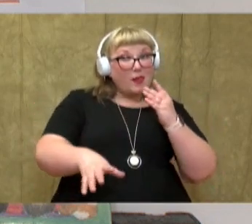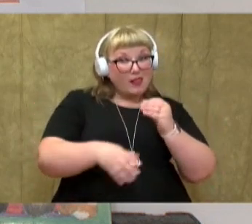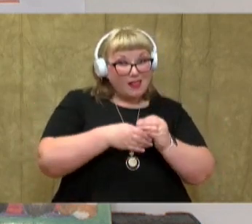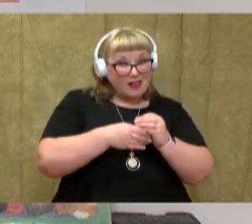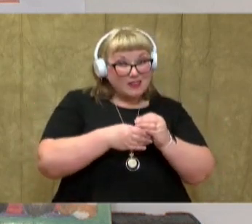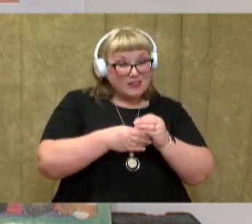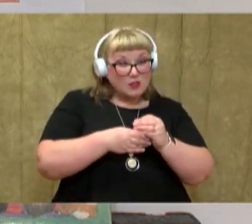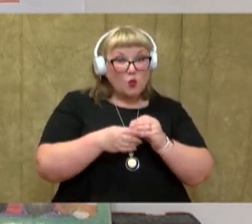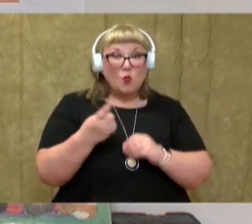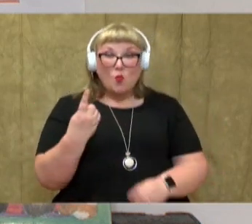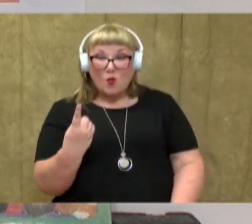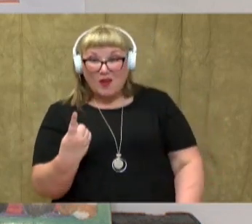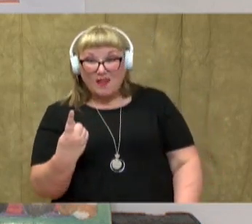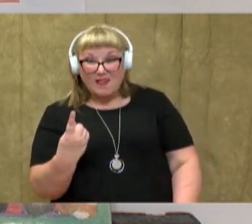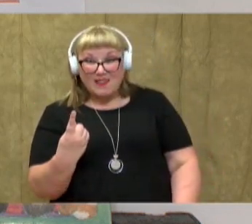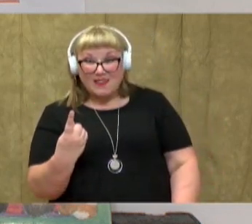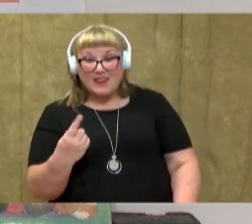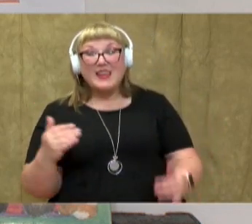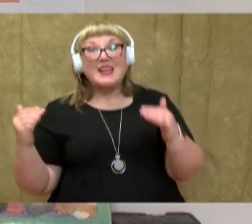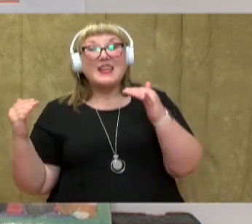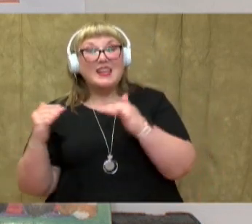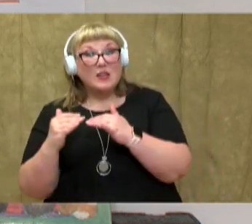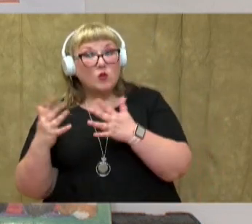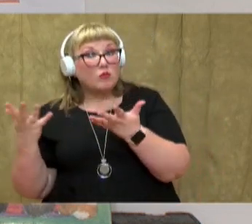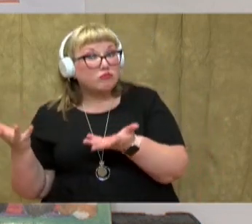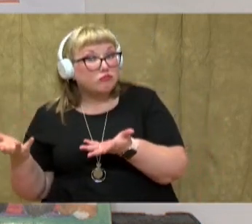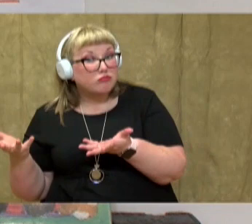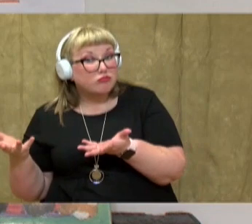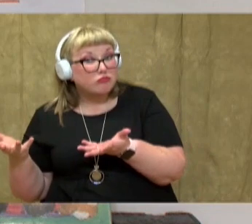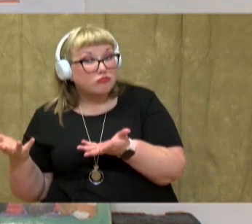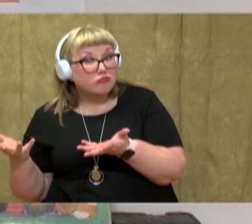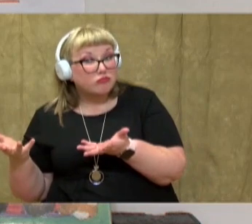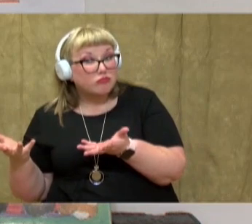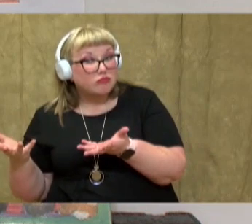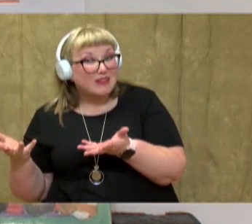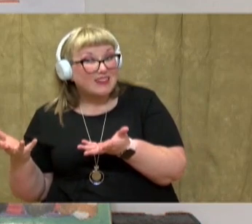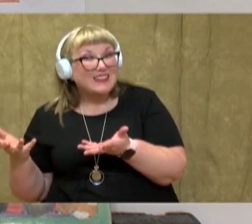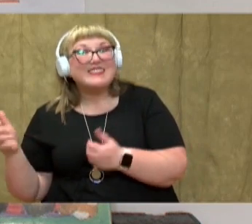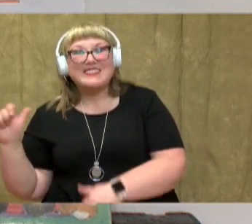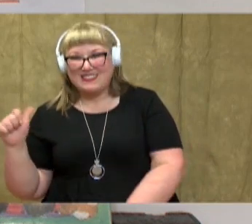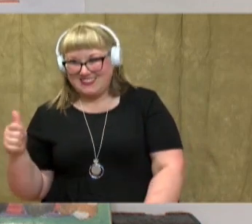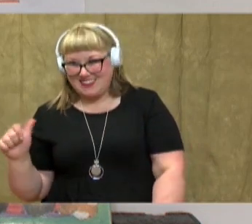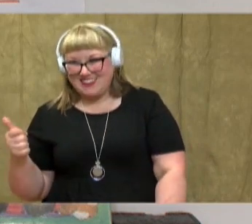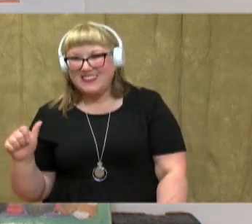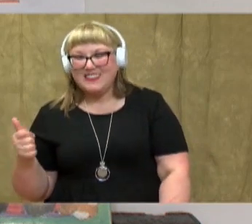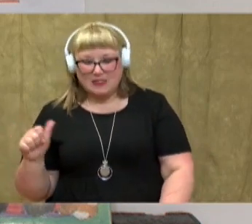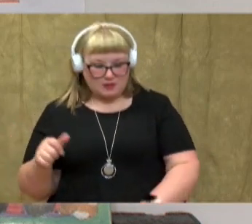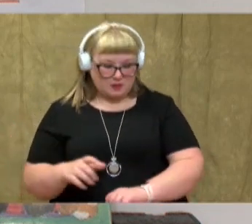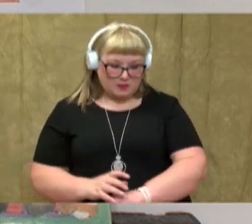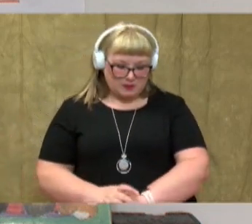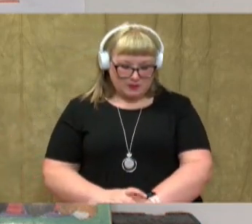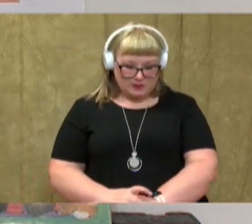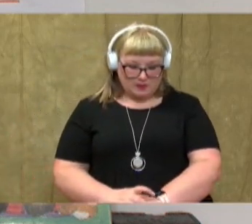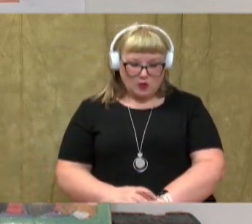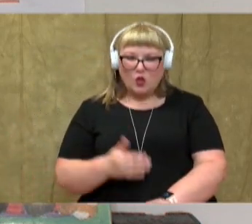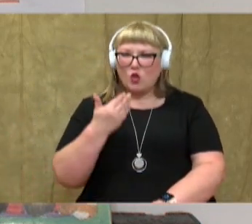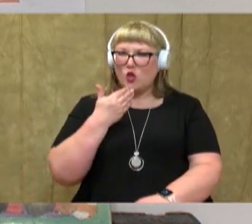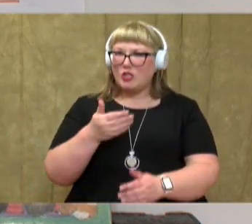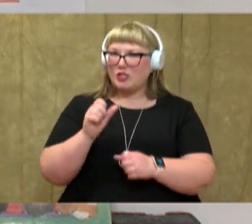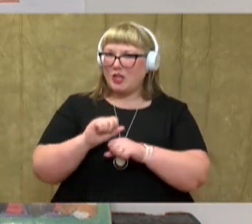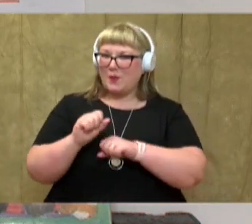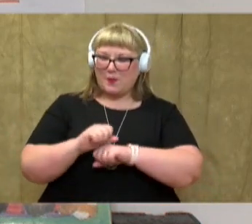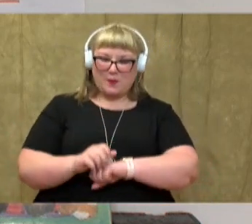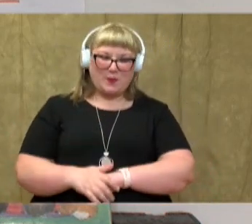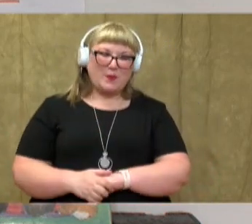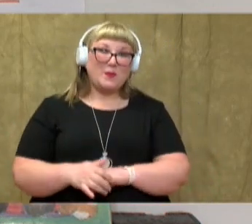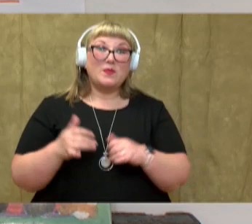plus 1 equals 10. Very good.